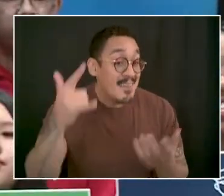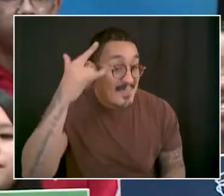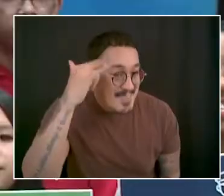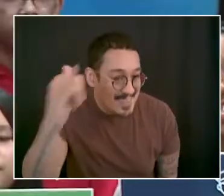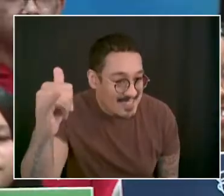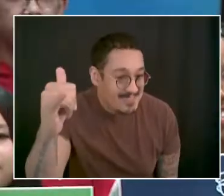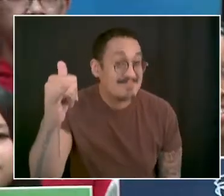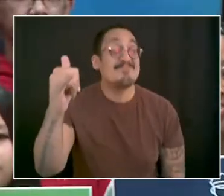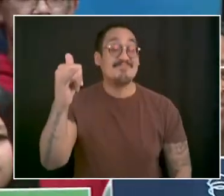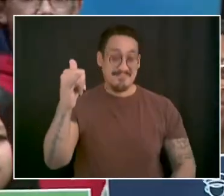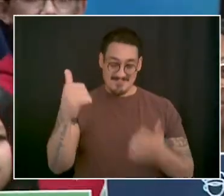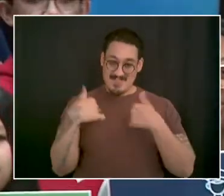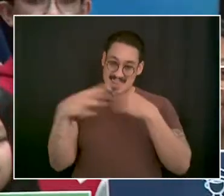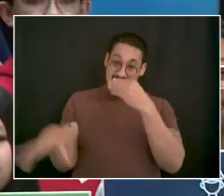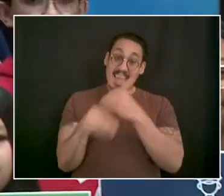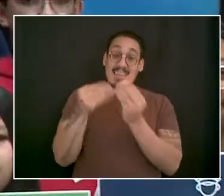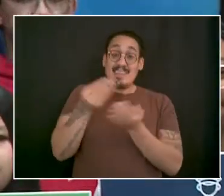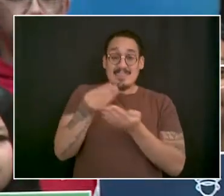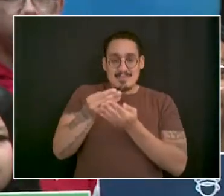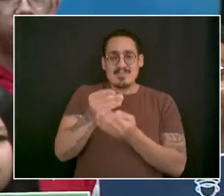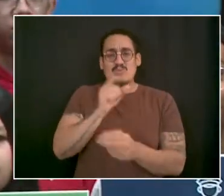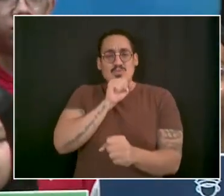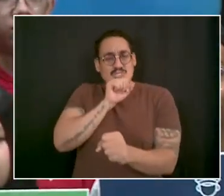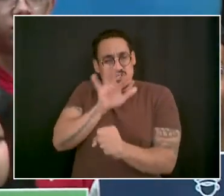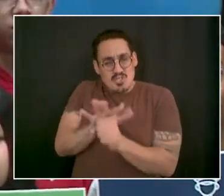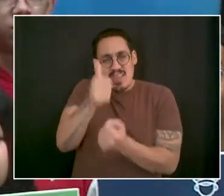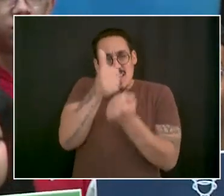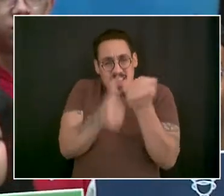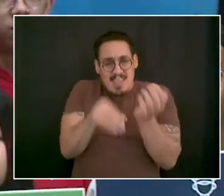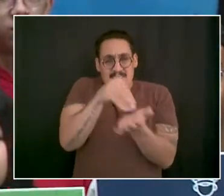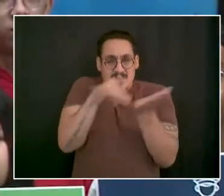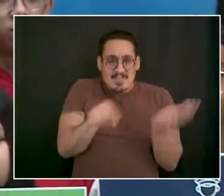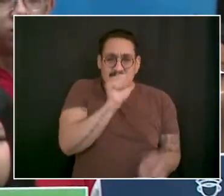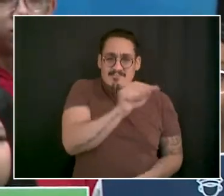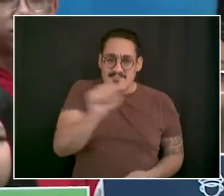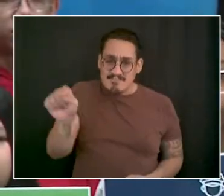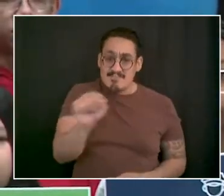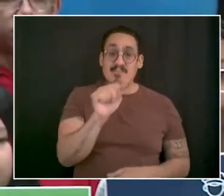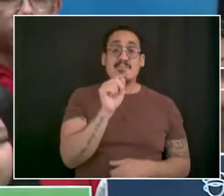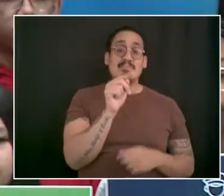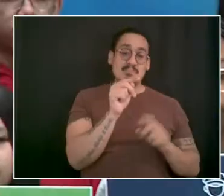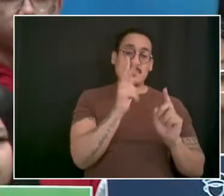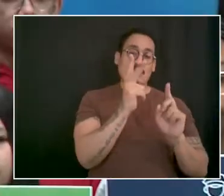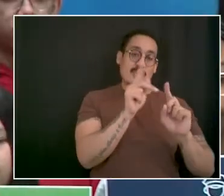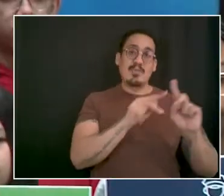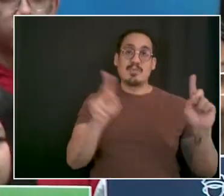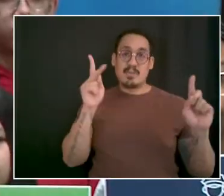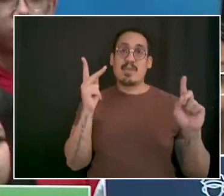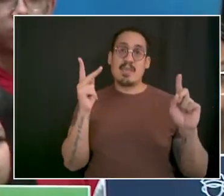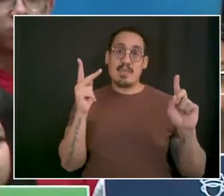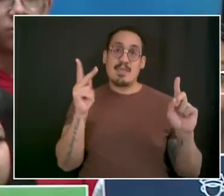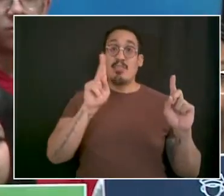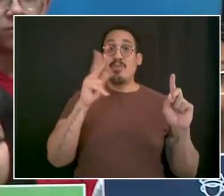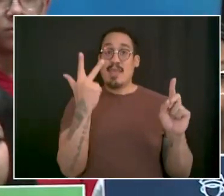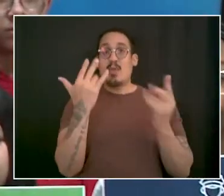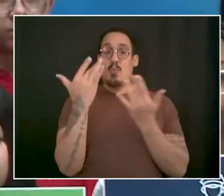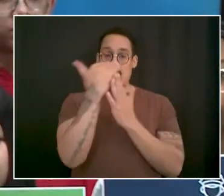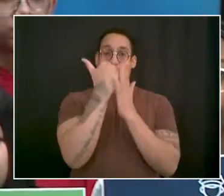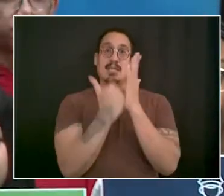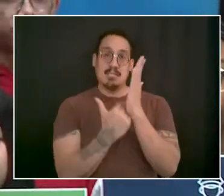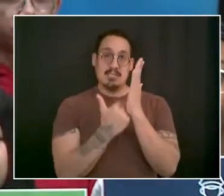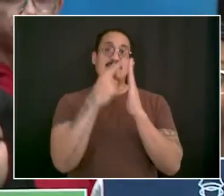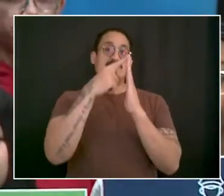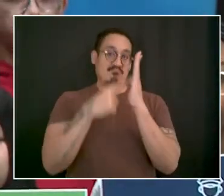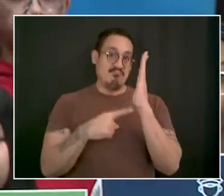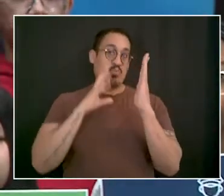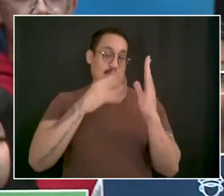And we added funding to ensure that every student on a 3K wait list was offered a seat. We have also expanded